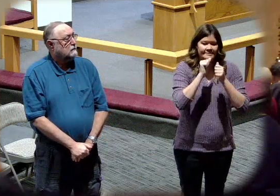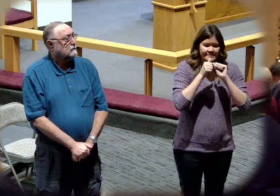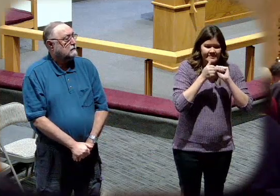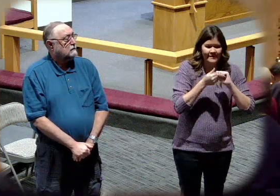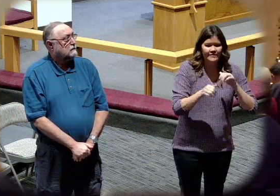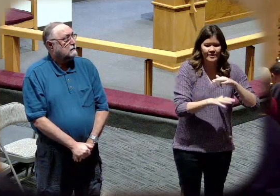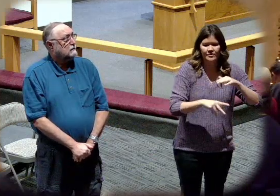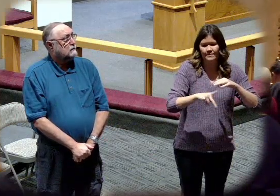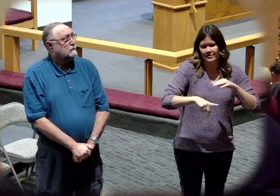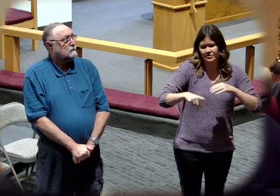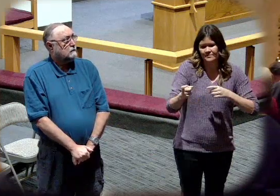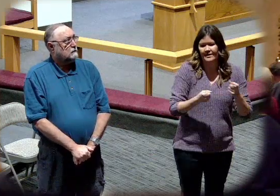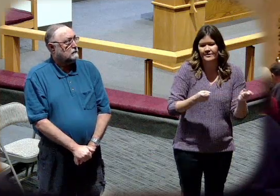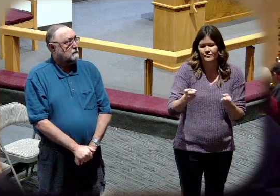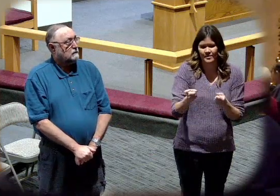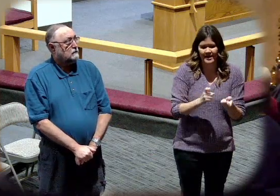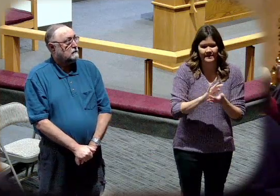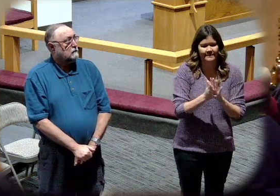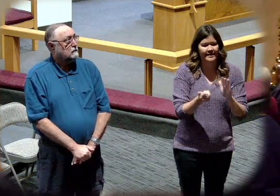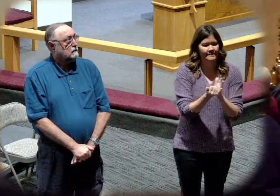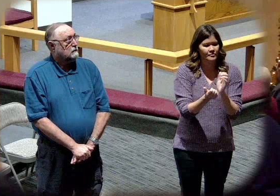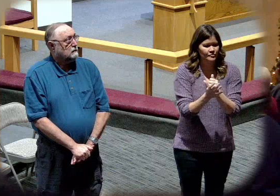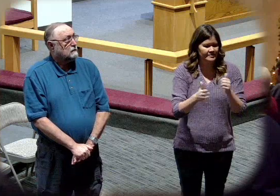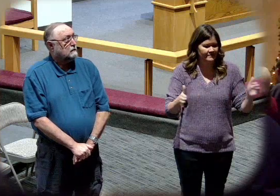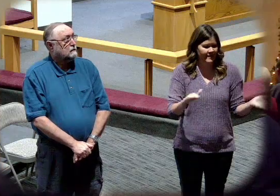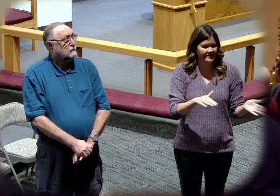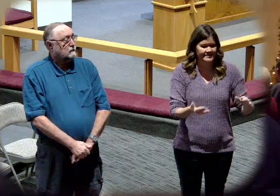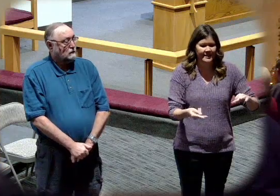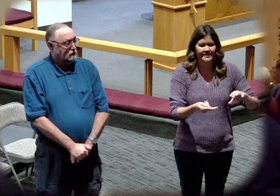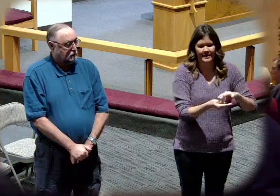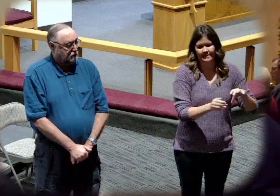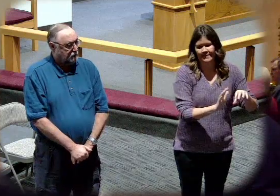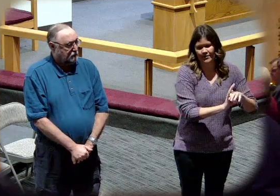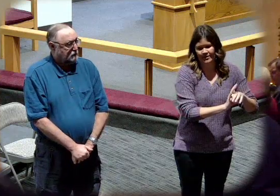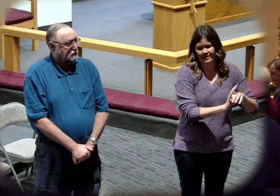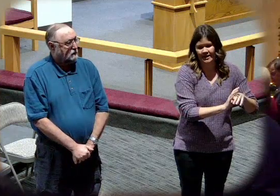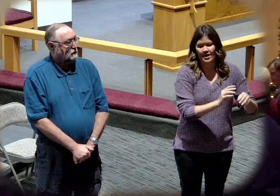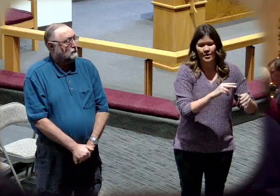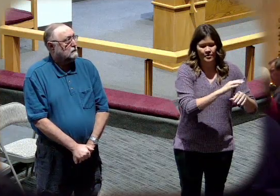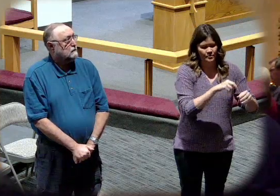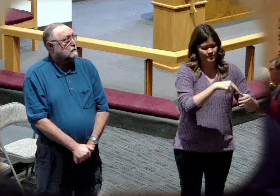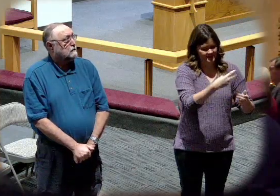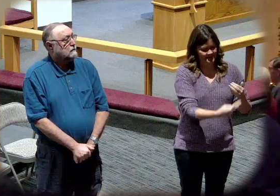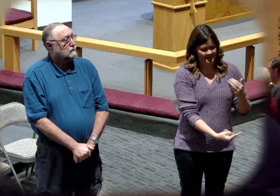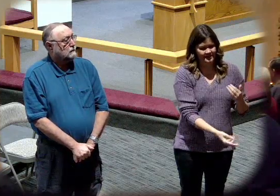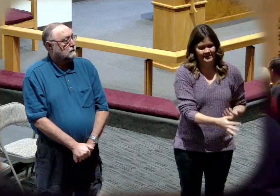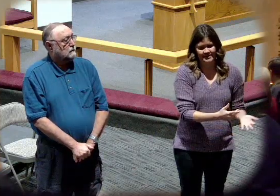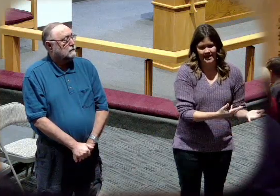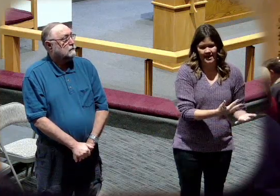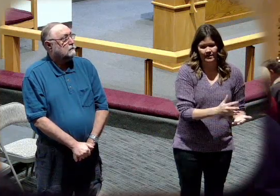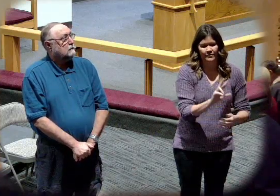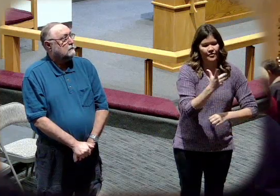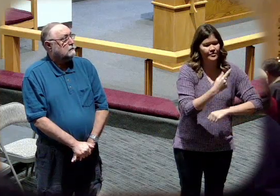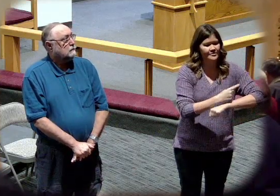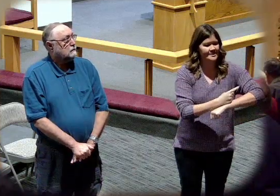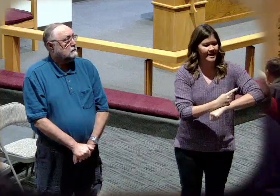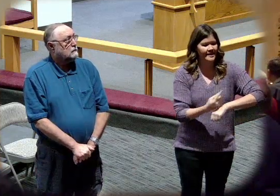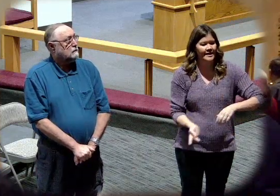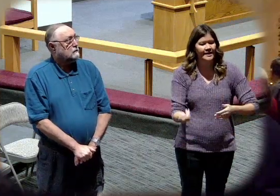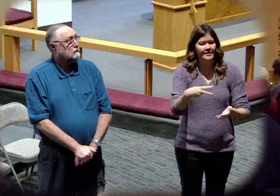under Pontius Pilate, was crucified, died, and was buried, who descended into hell the third day